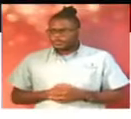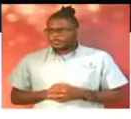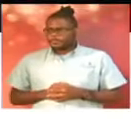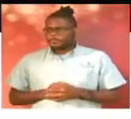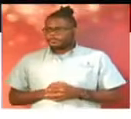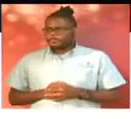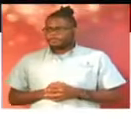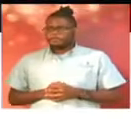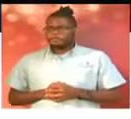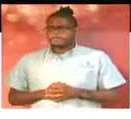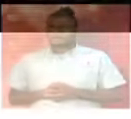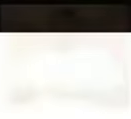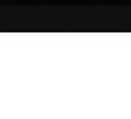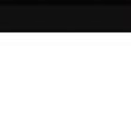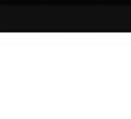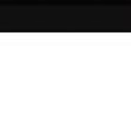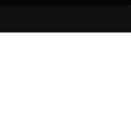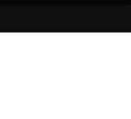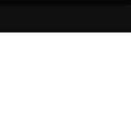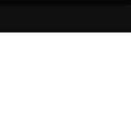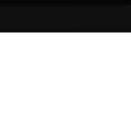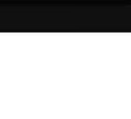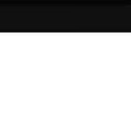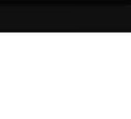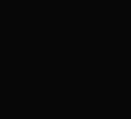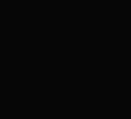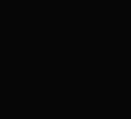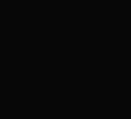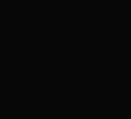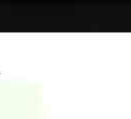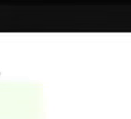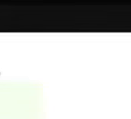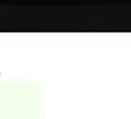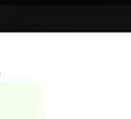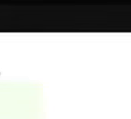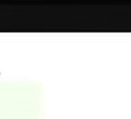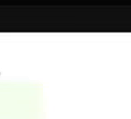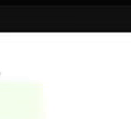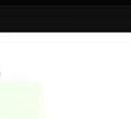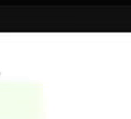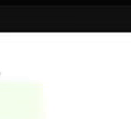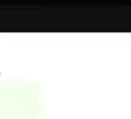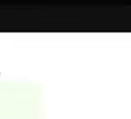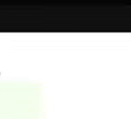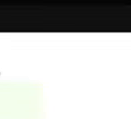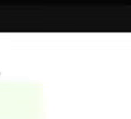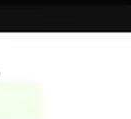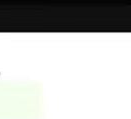p.m., we would have tested at both the public and private facilities. Thank you.